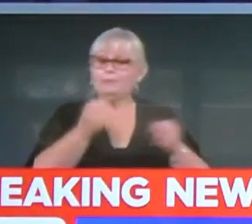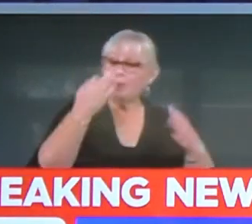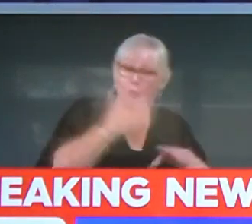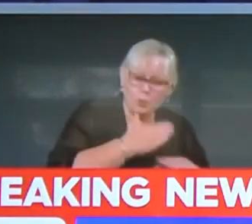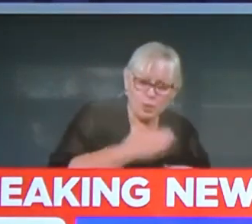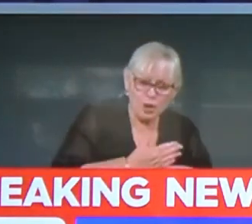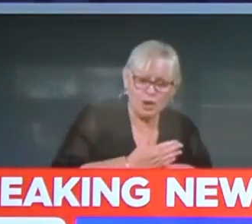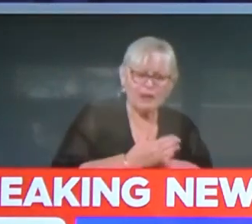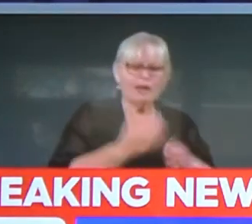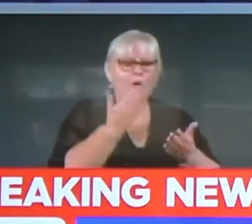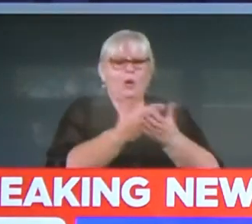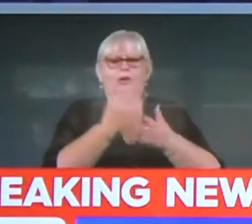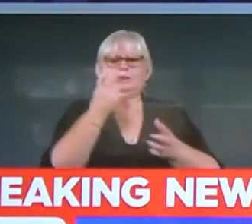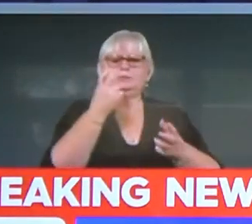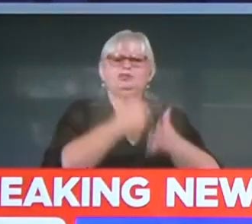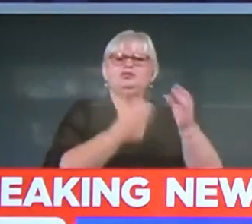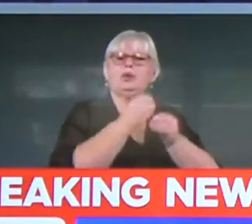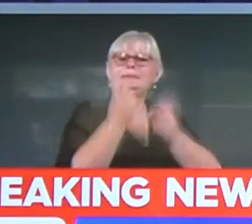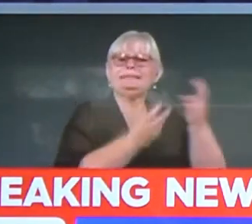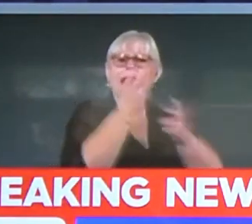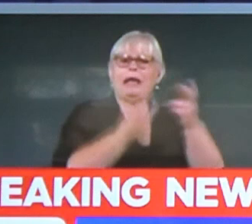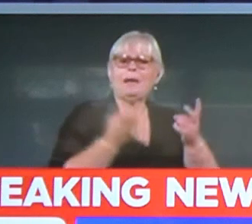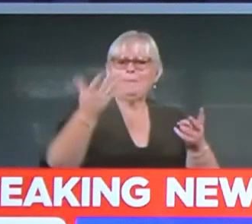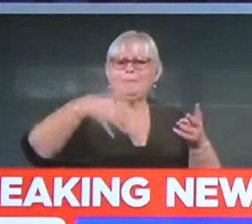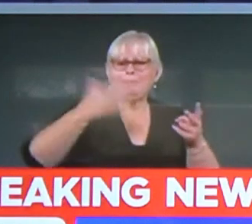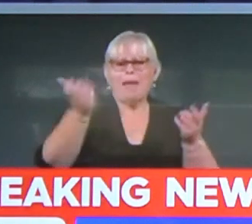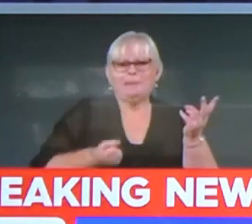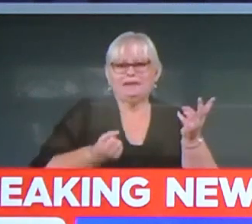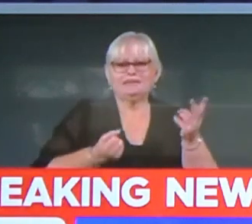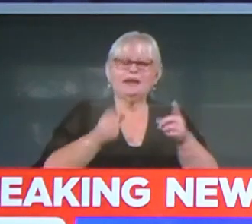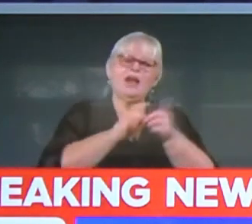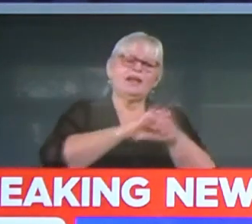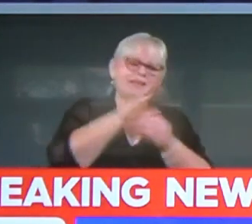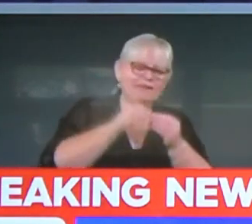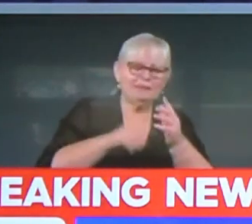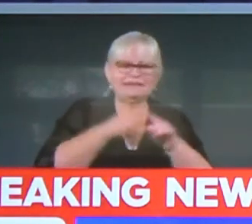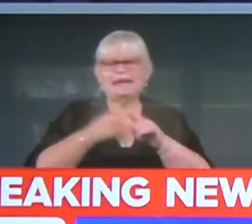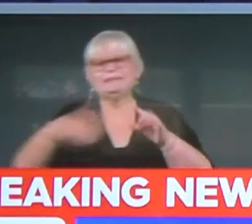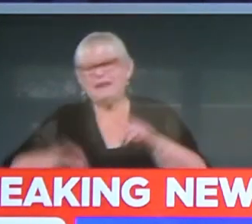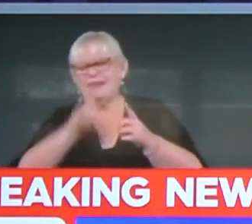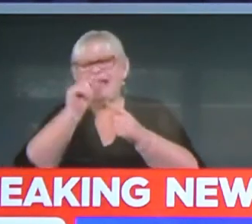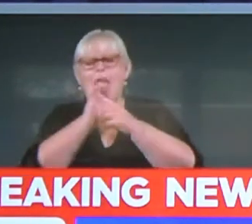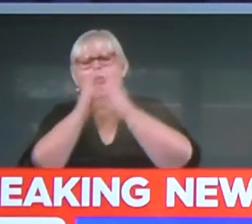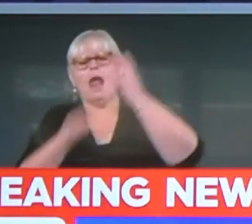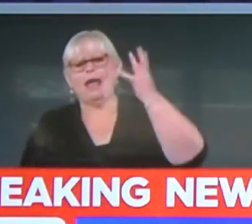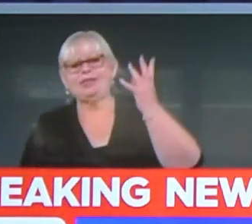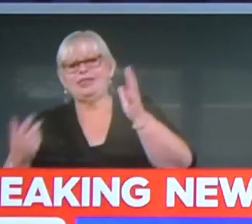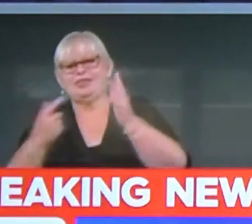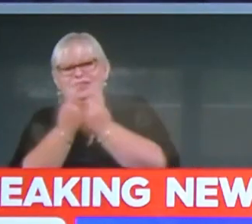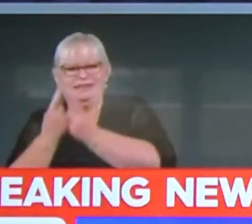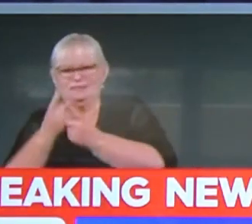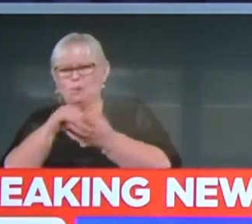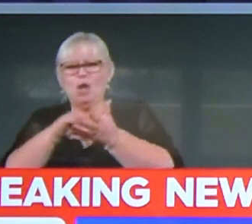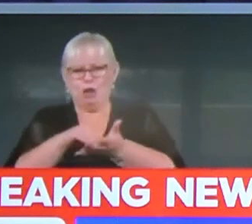and on the job seeker payment. That's one of the many other payments they can get access to, like family tax benefits and other payments that can help them in